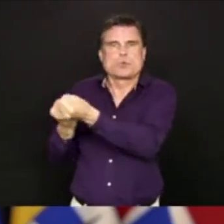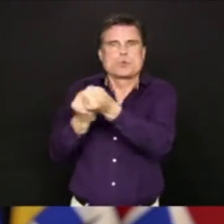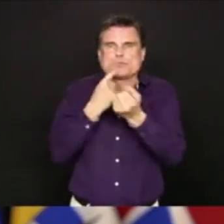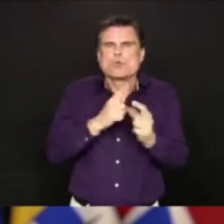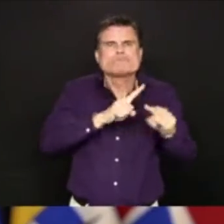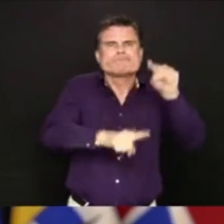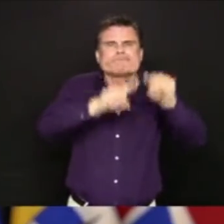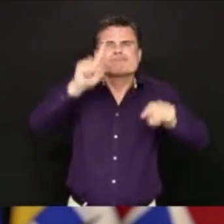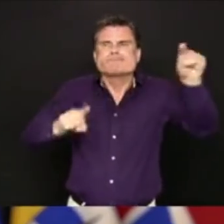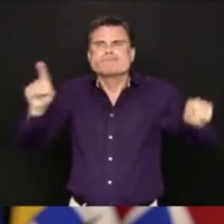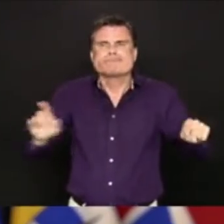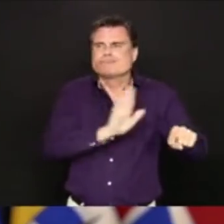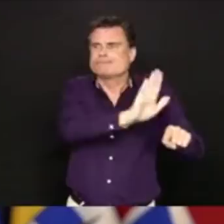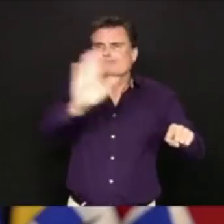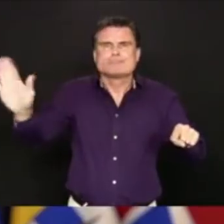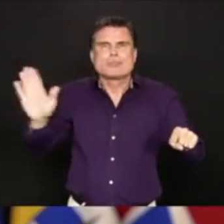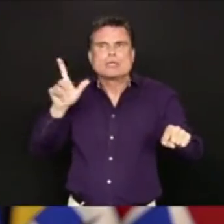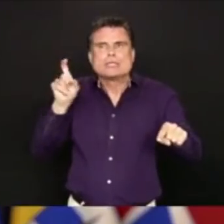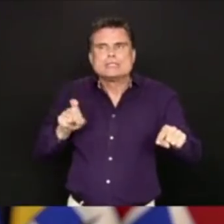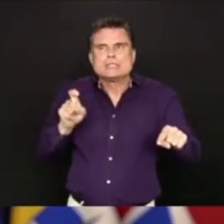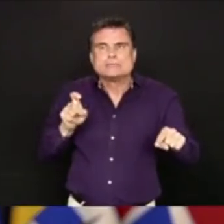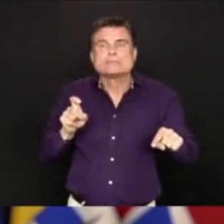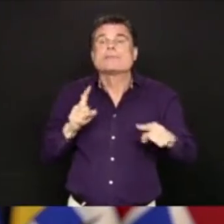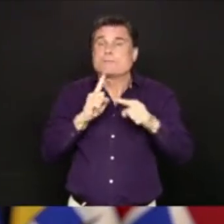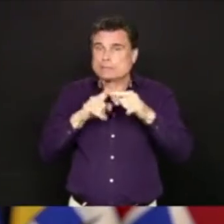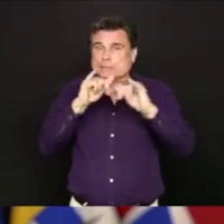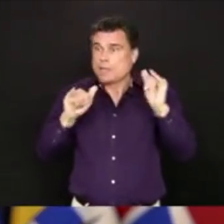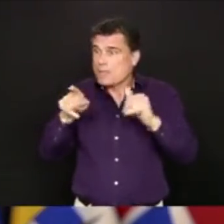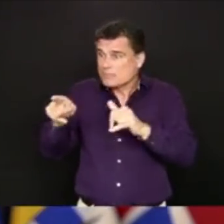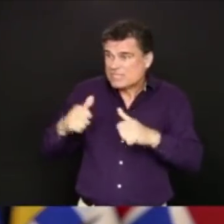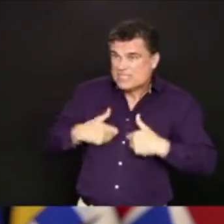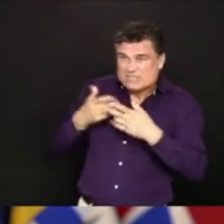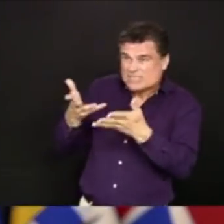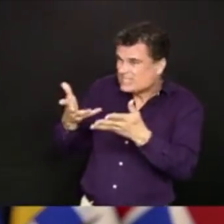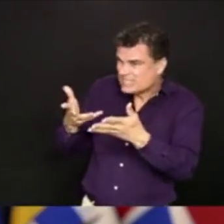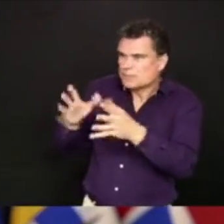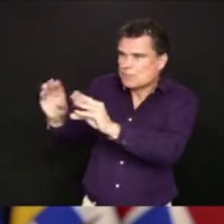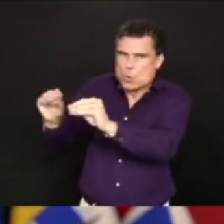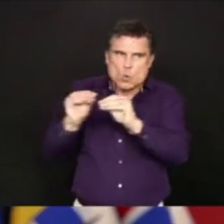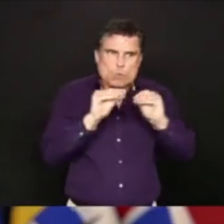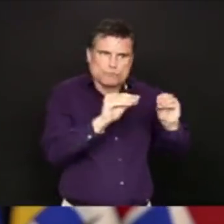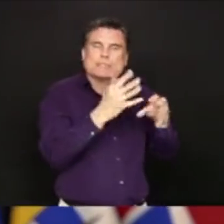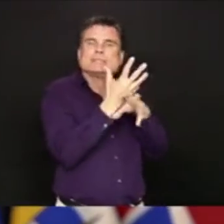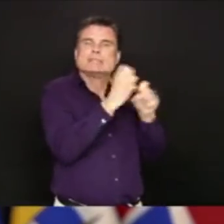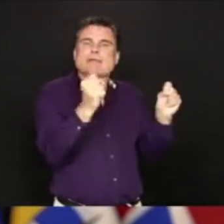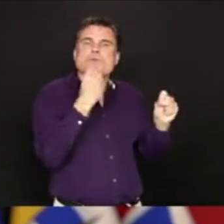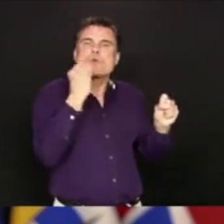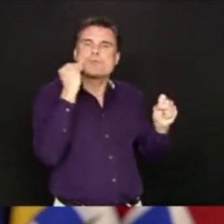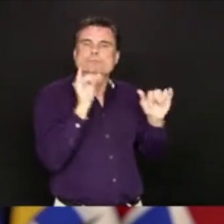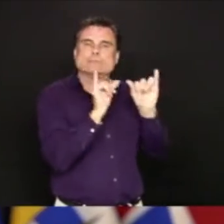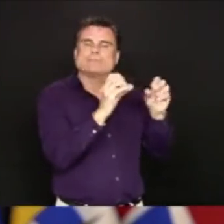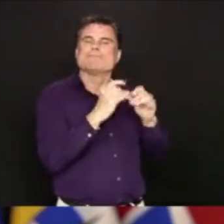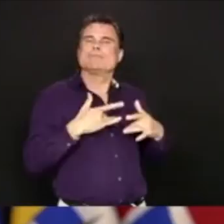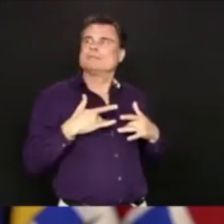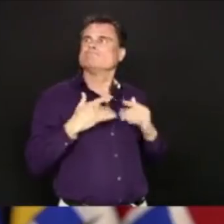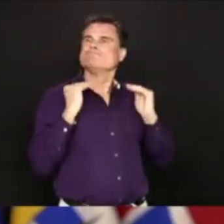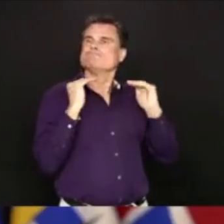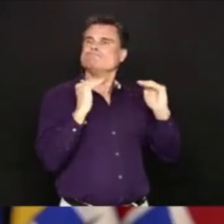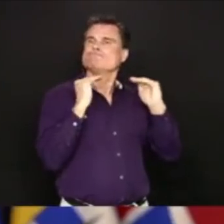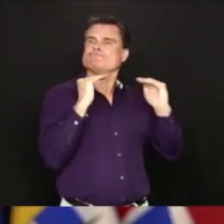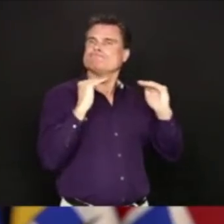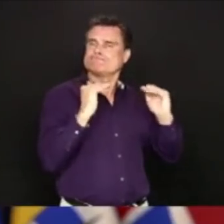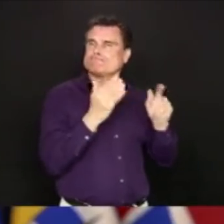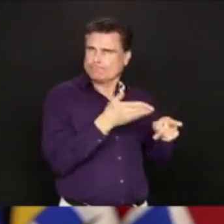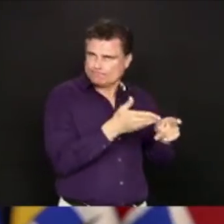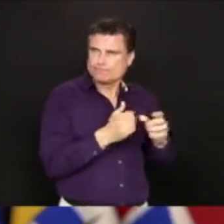housing over the coming days, weeks, but also the months and years to come. This is not a short-term plan, and we in the